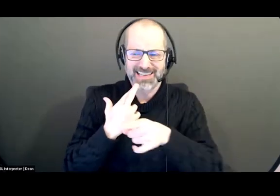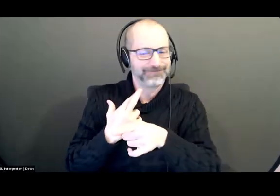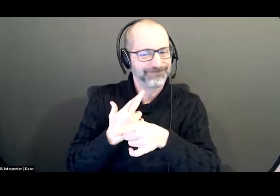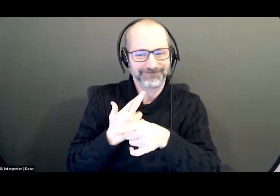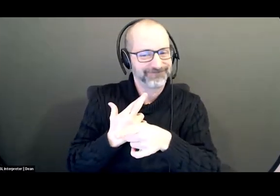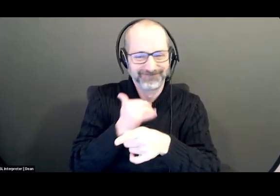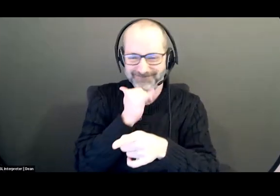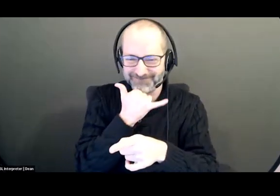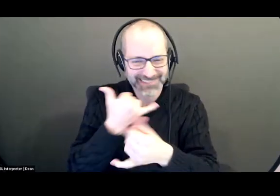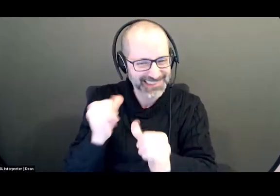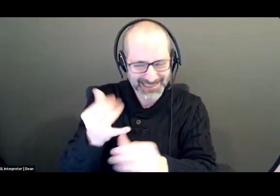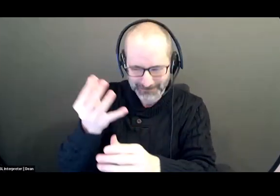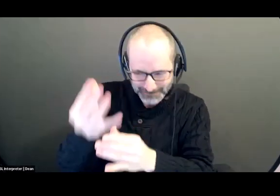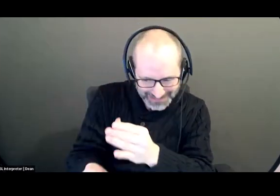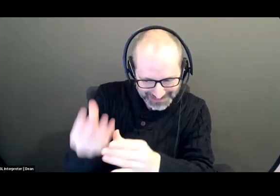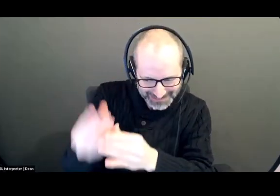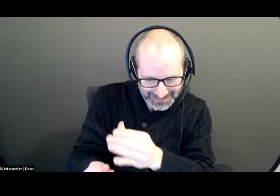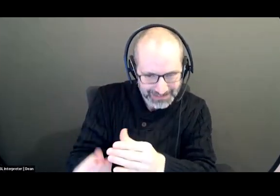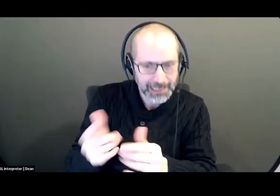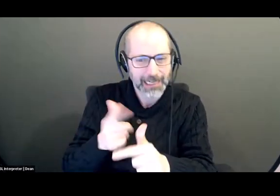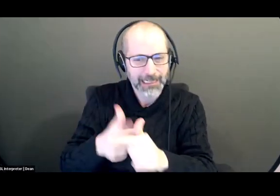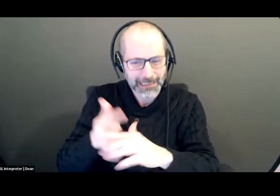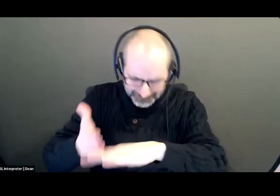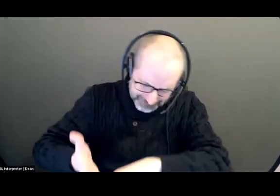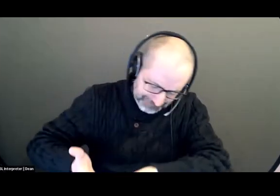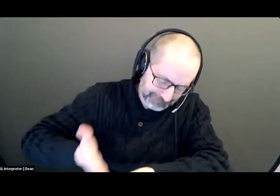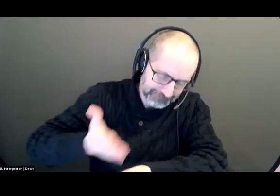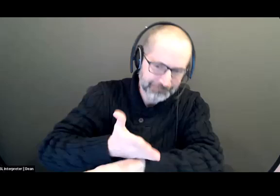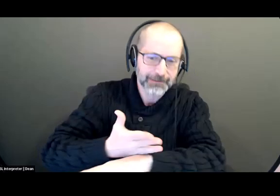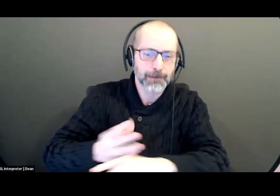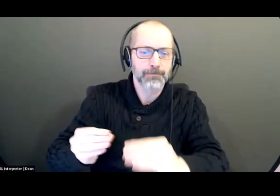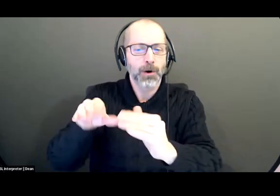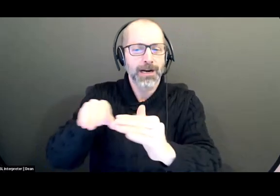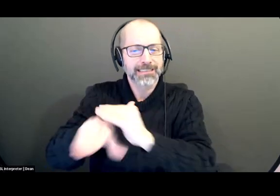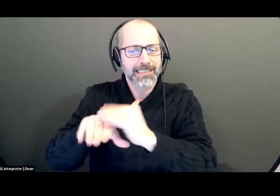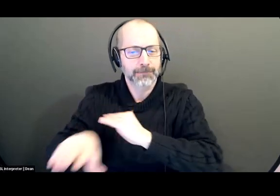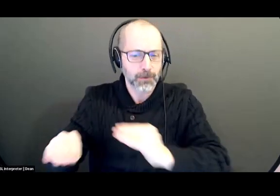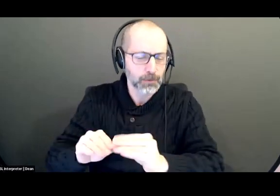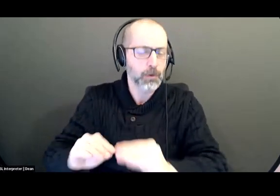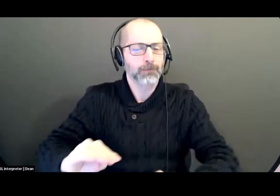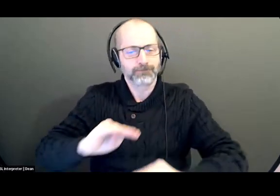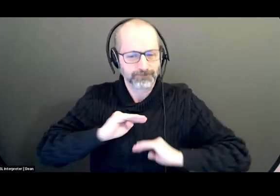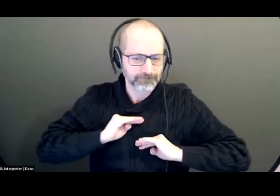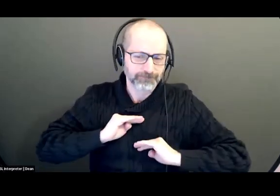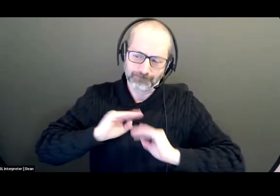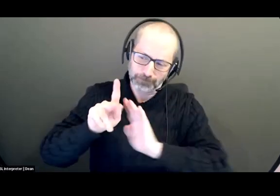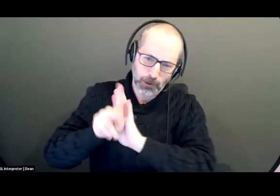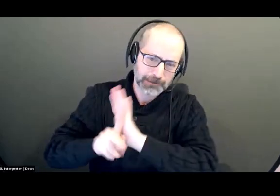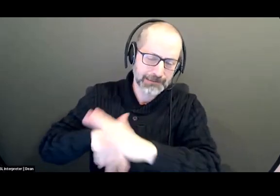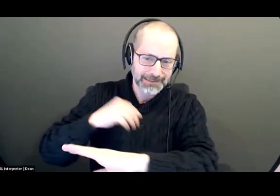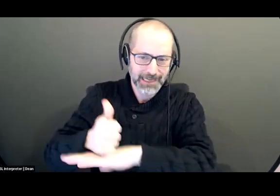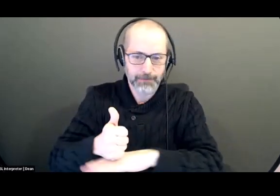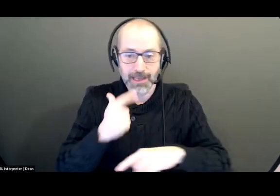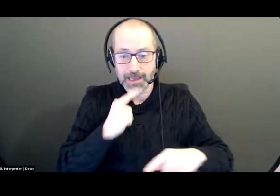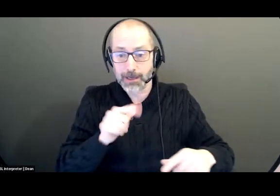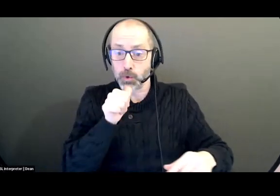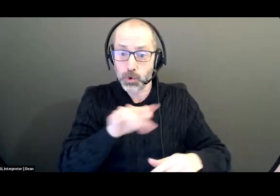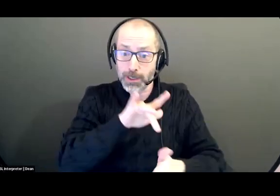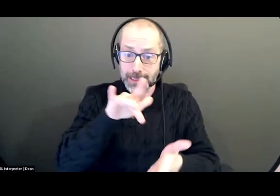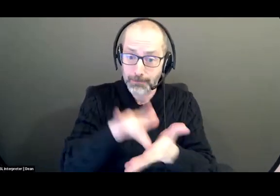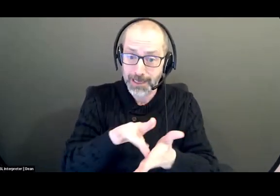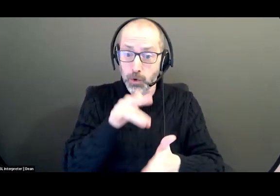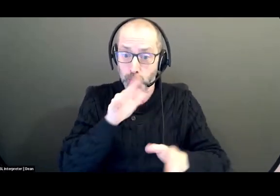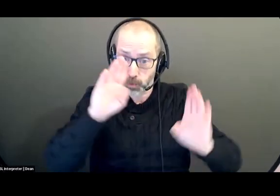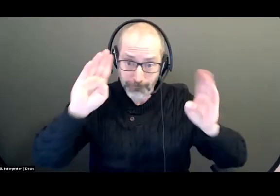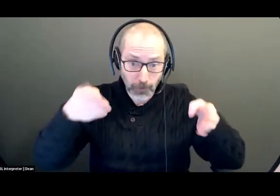questions helped us to identify gaps and enabled us to design more inclusive and accessible solutions with